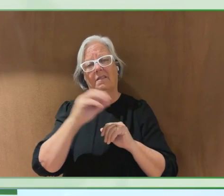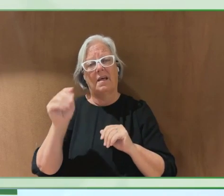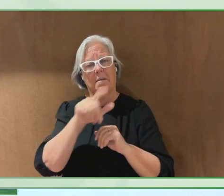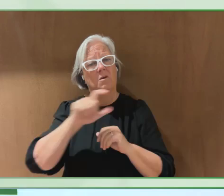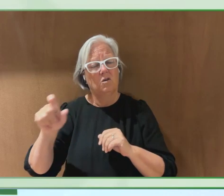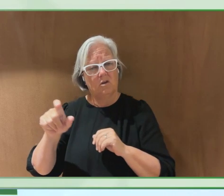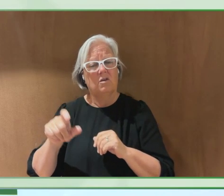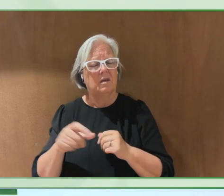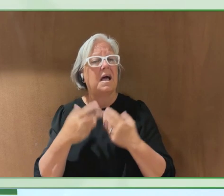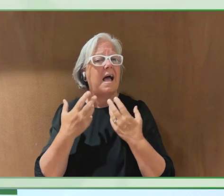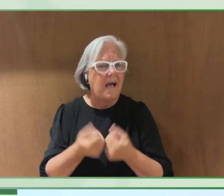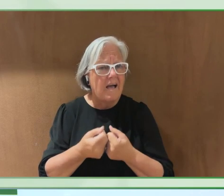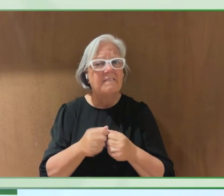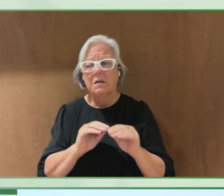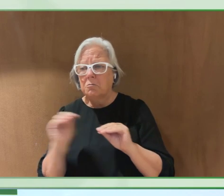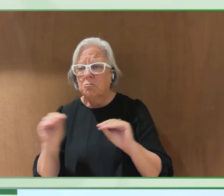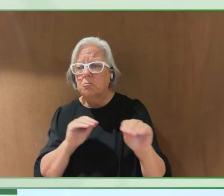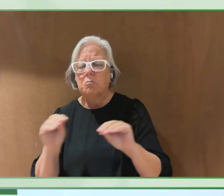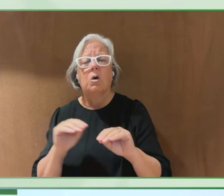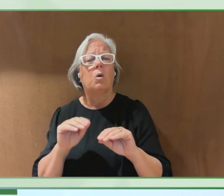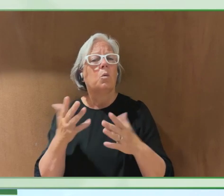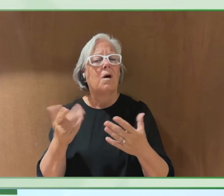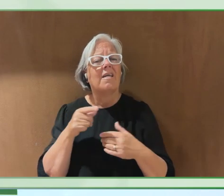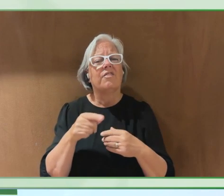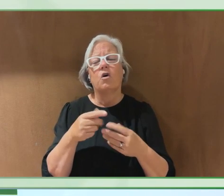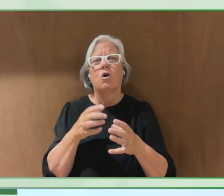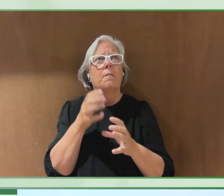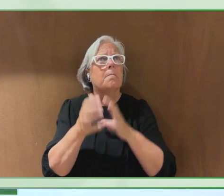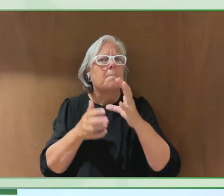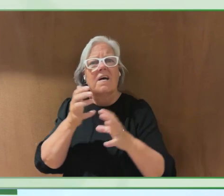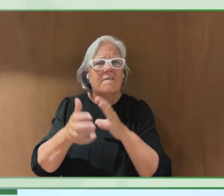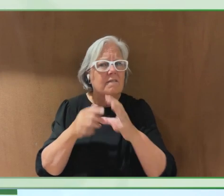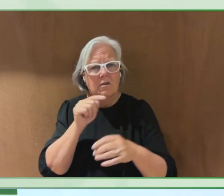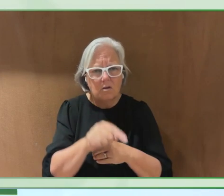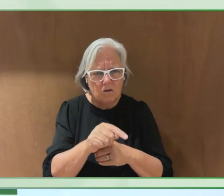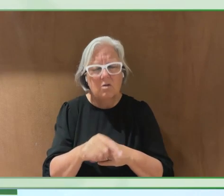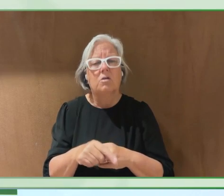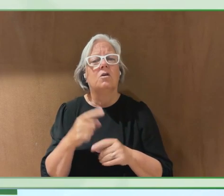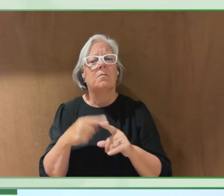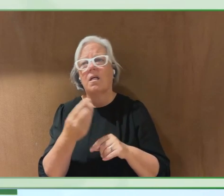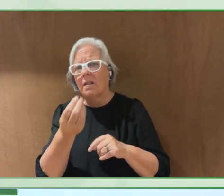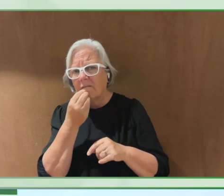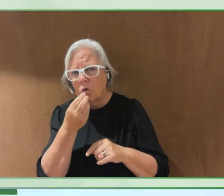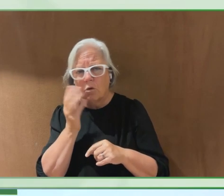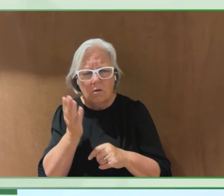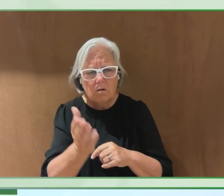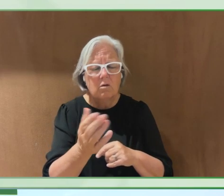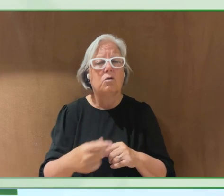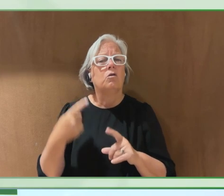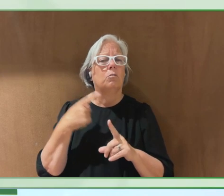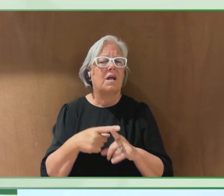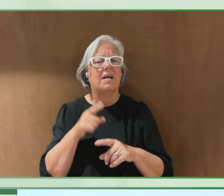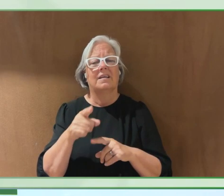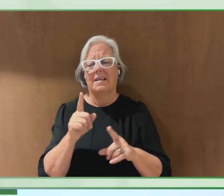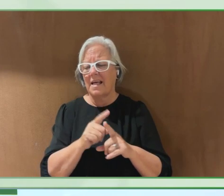in the manufacturing sector, in the financial services sector, in the fast-moving consumer goods sector, as well as the textile sector. Next